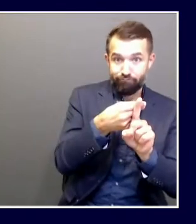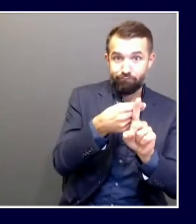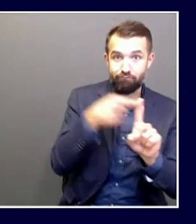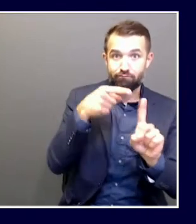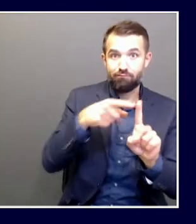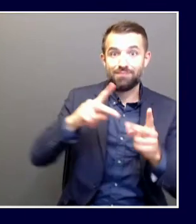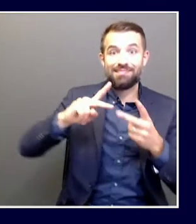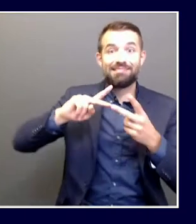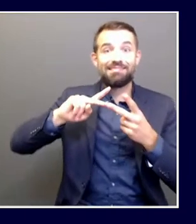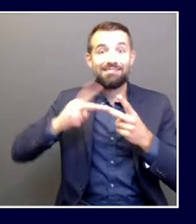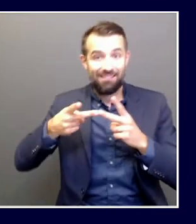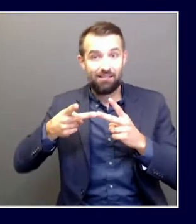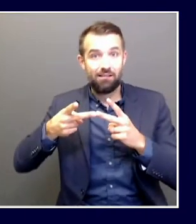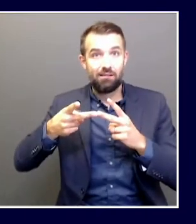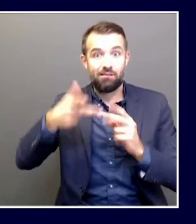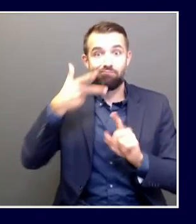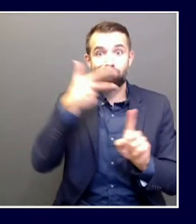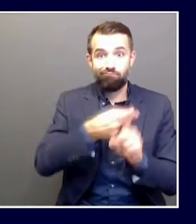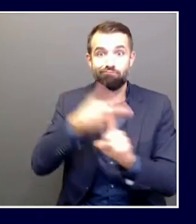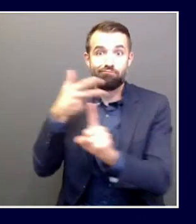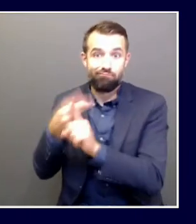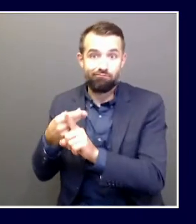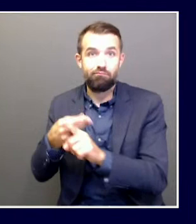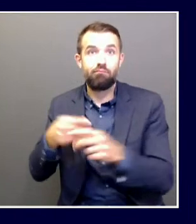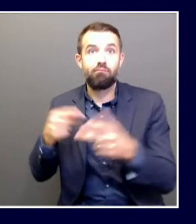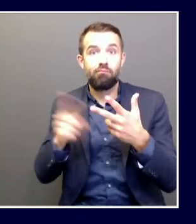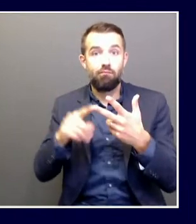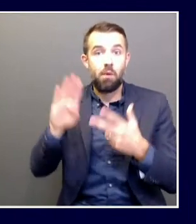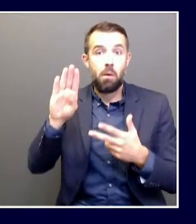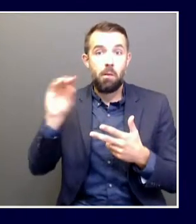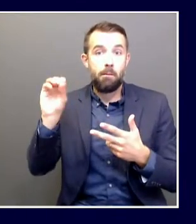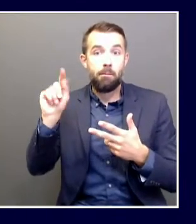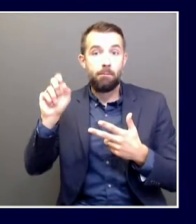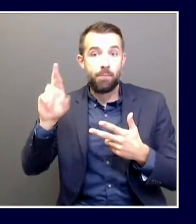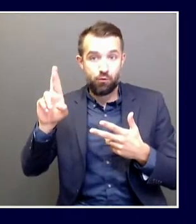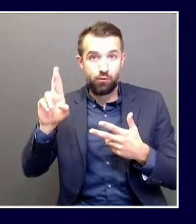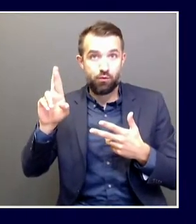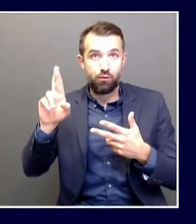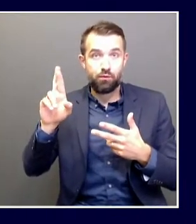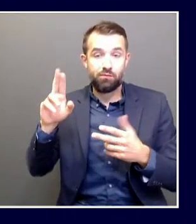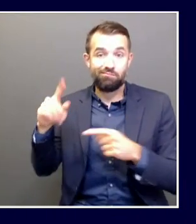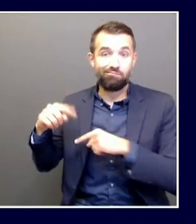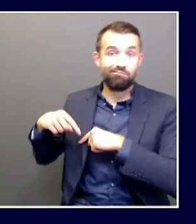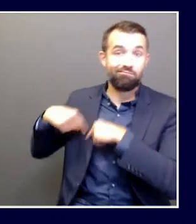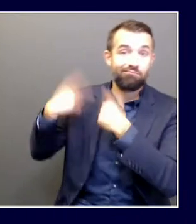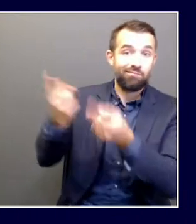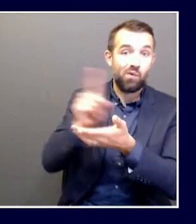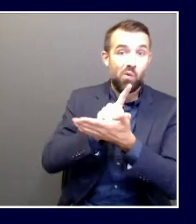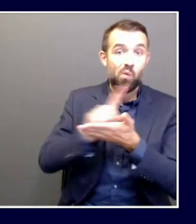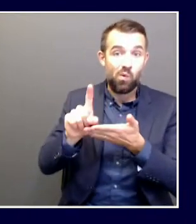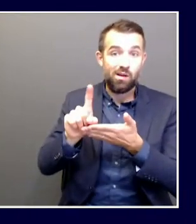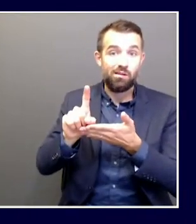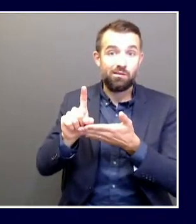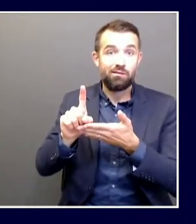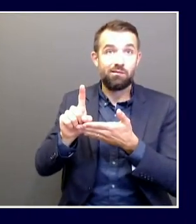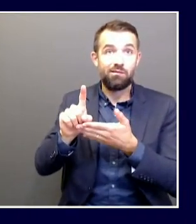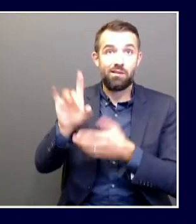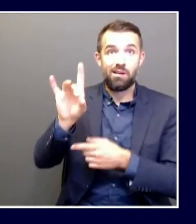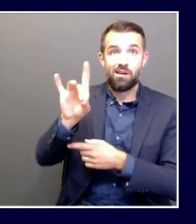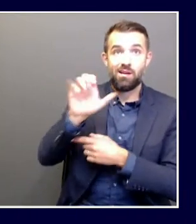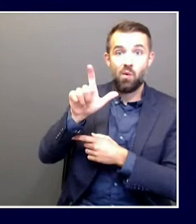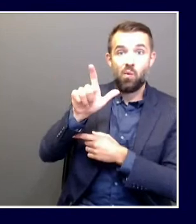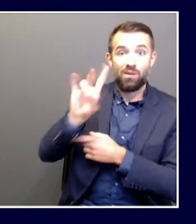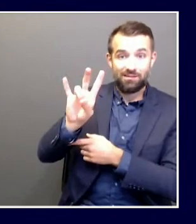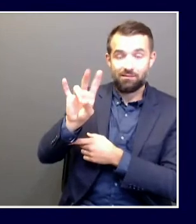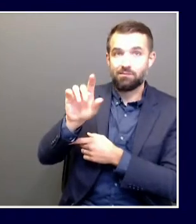doses. Over the past 7 days, Maine has been administering about 827 first doses